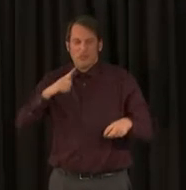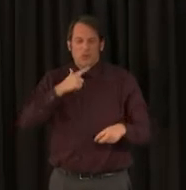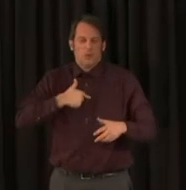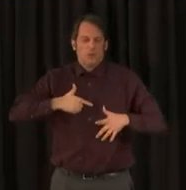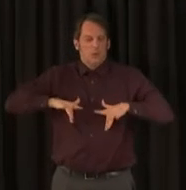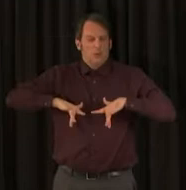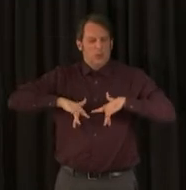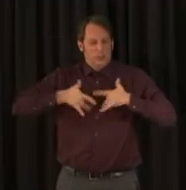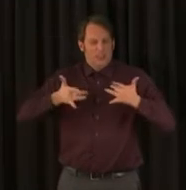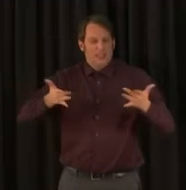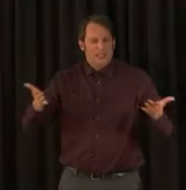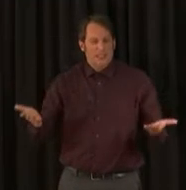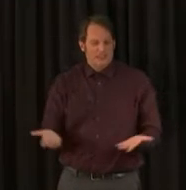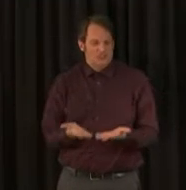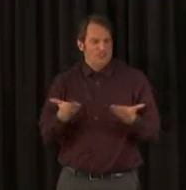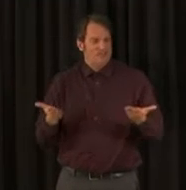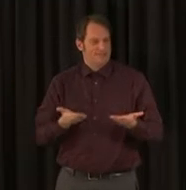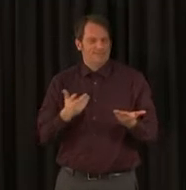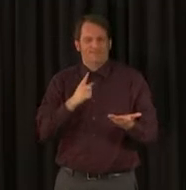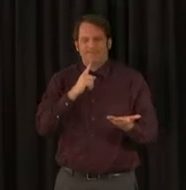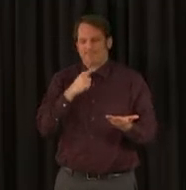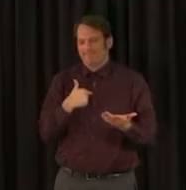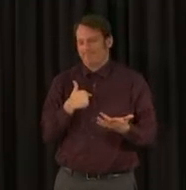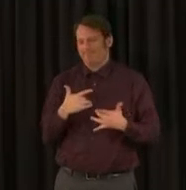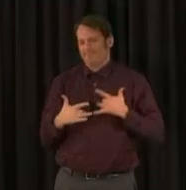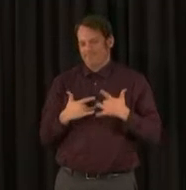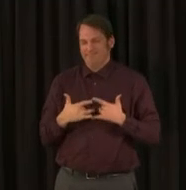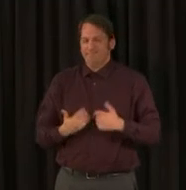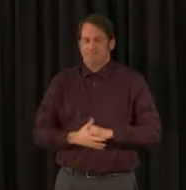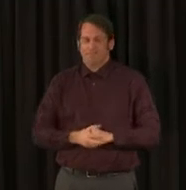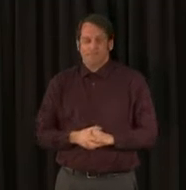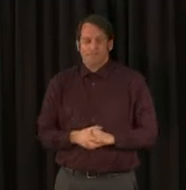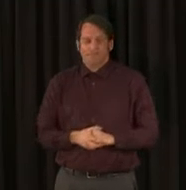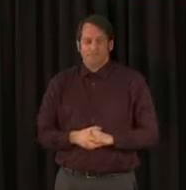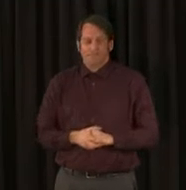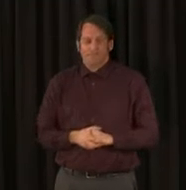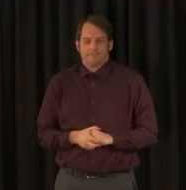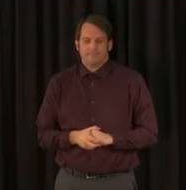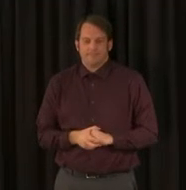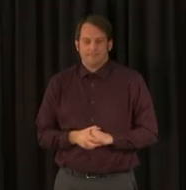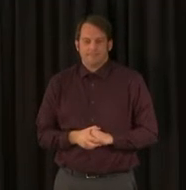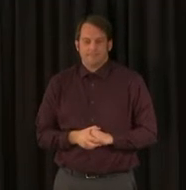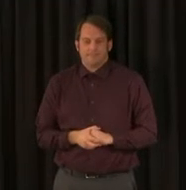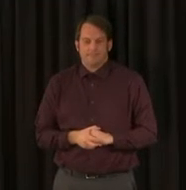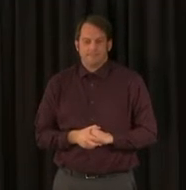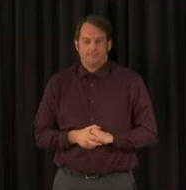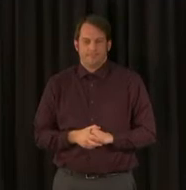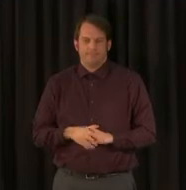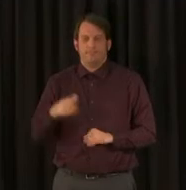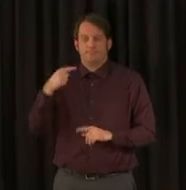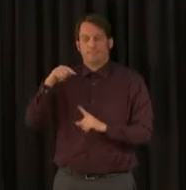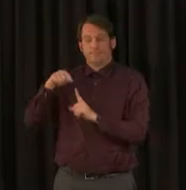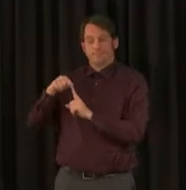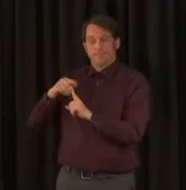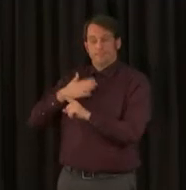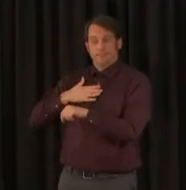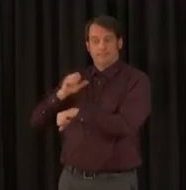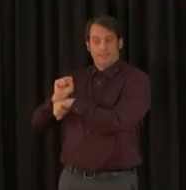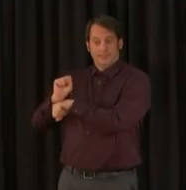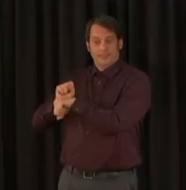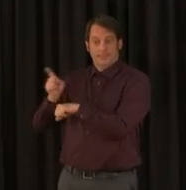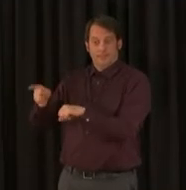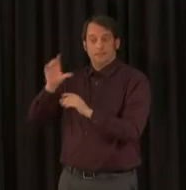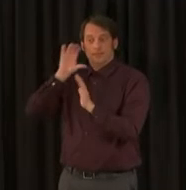chosen to participate today in this discussion. Just a little history on Picture Frame Factory, which is, of course,